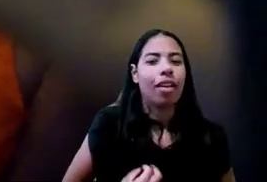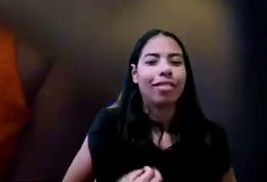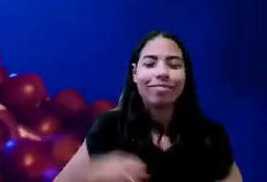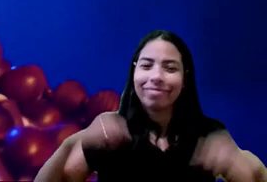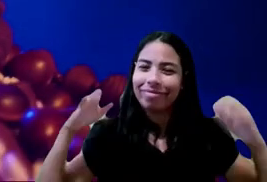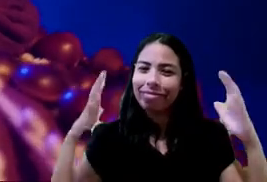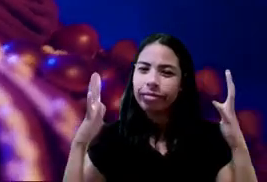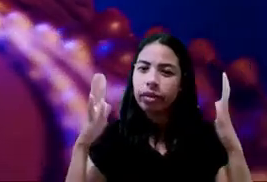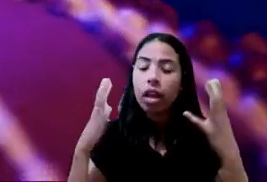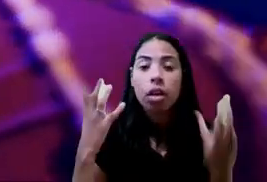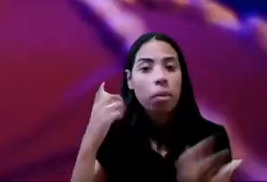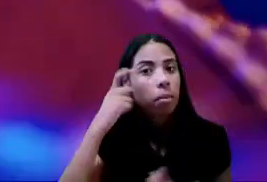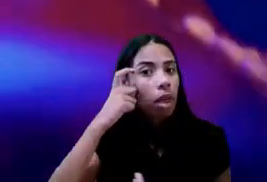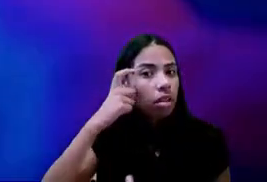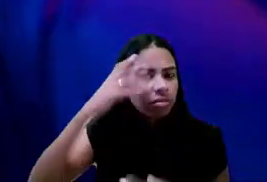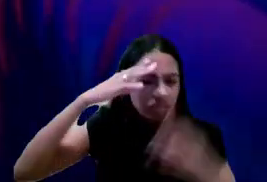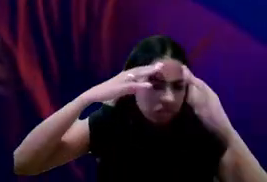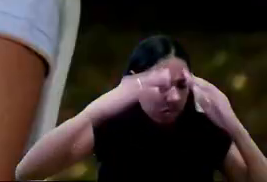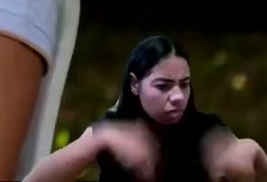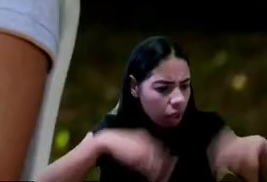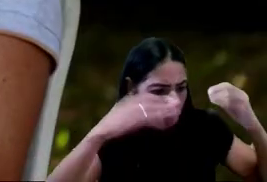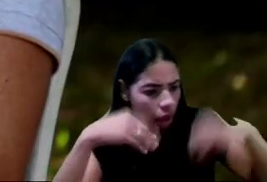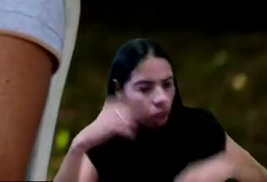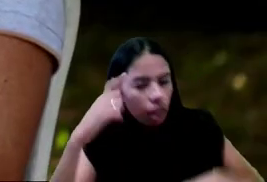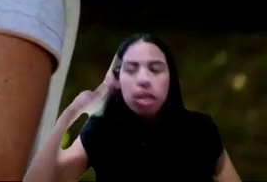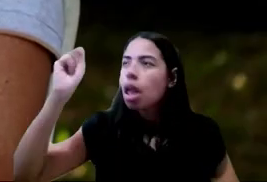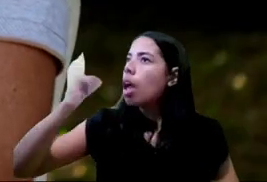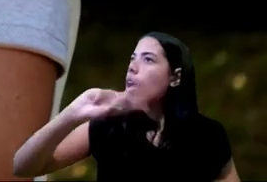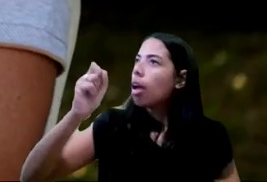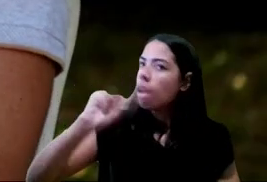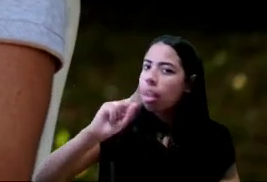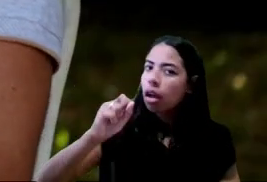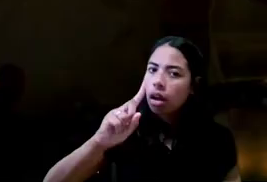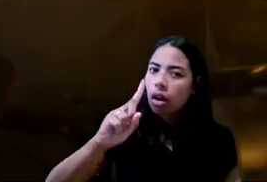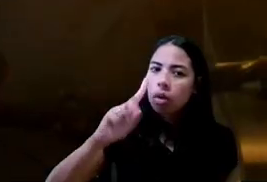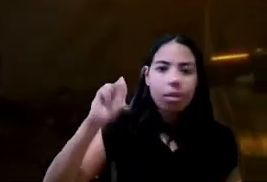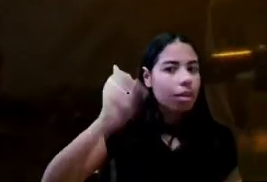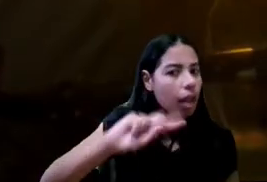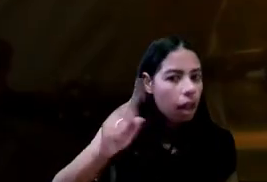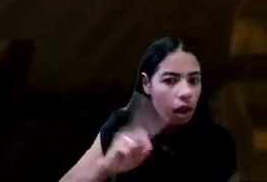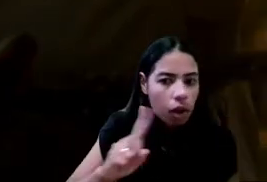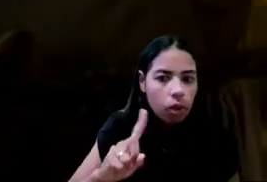I choose to live. When I think about giving up, I rethink.